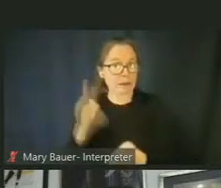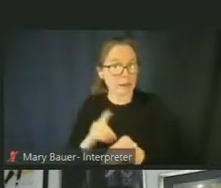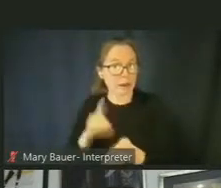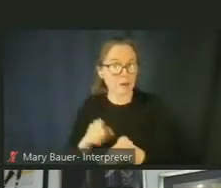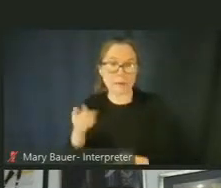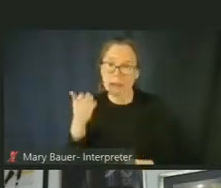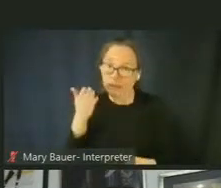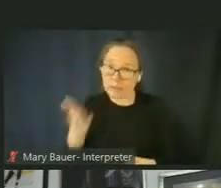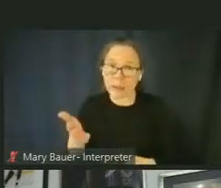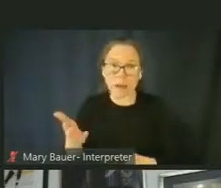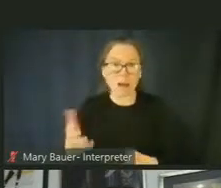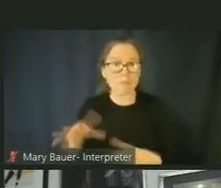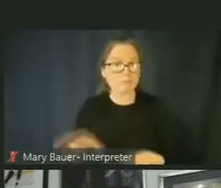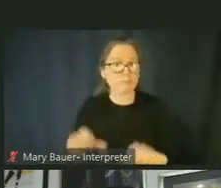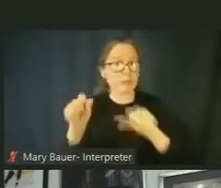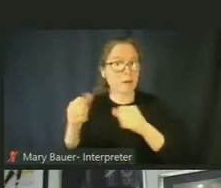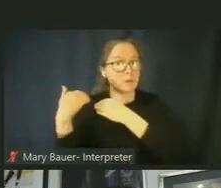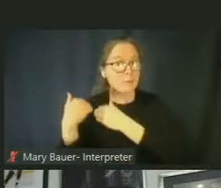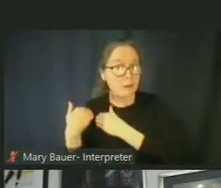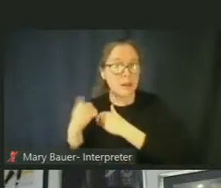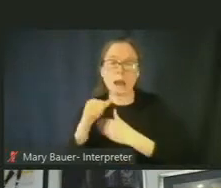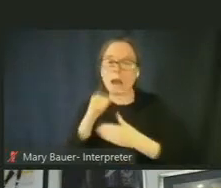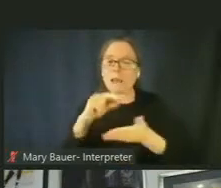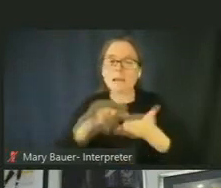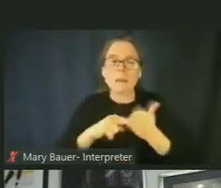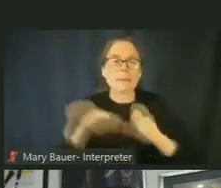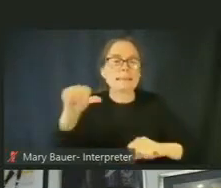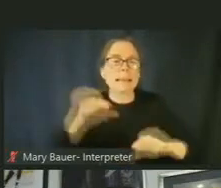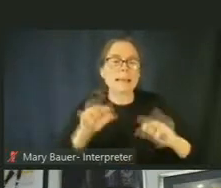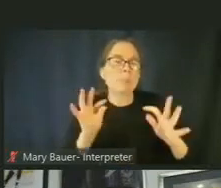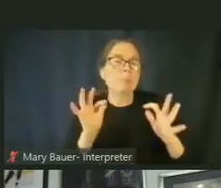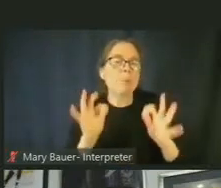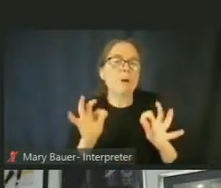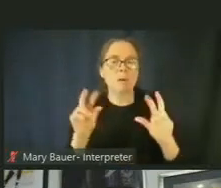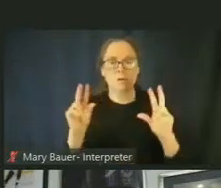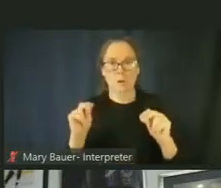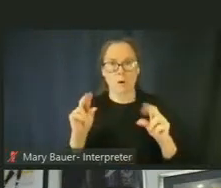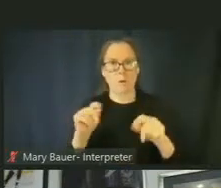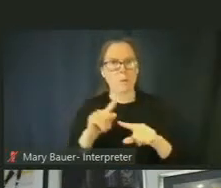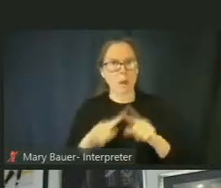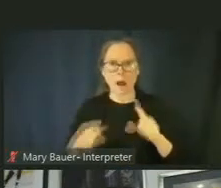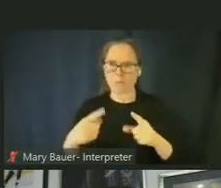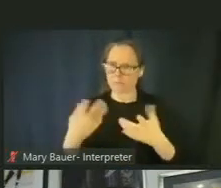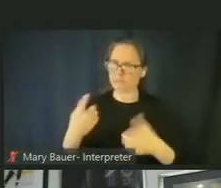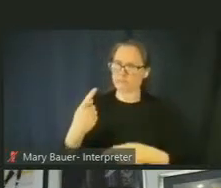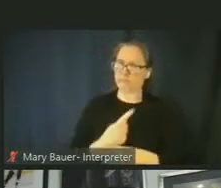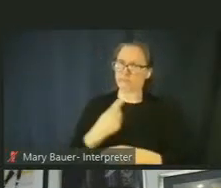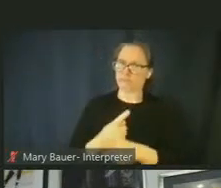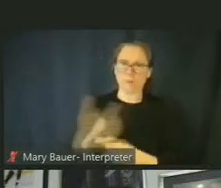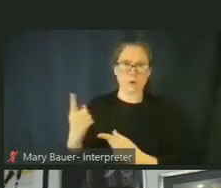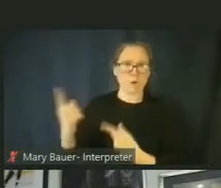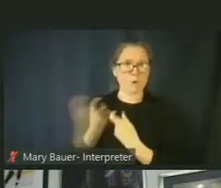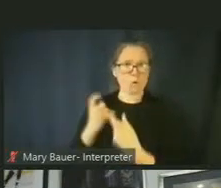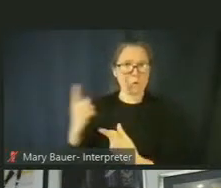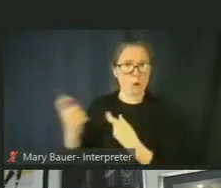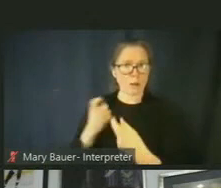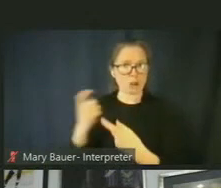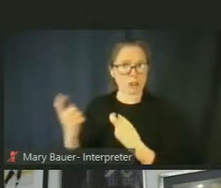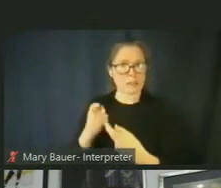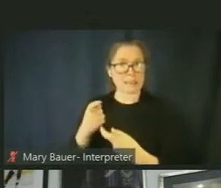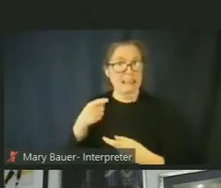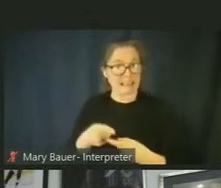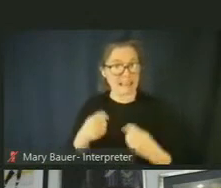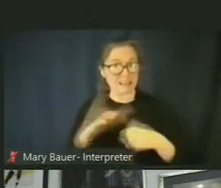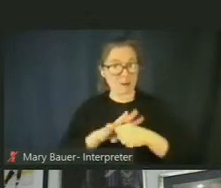data. I'm not saying that science is perfect. I am saying it is appropriate to question and challenge when this is really a life and death